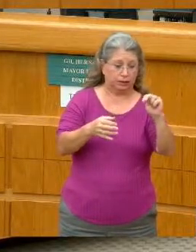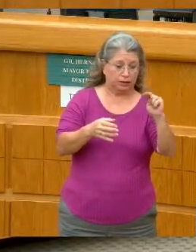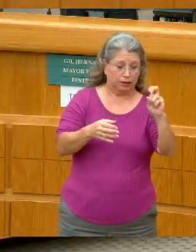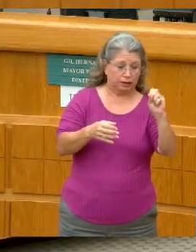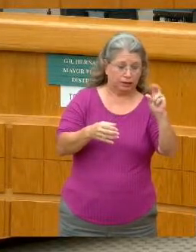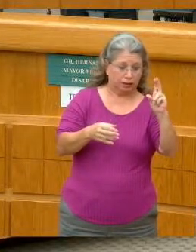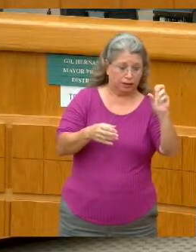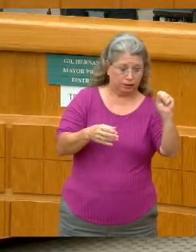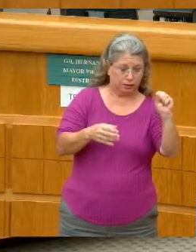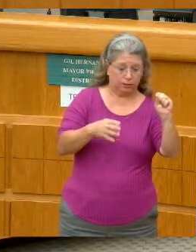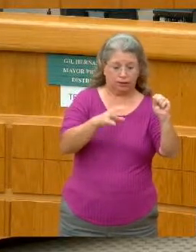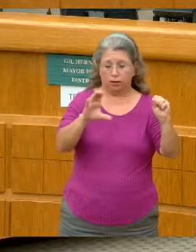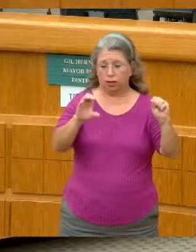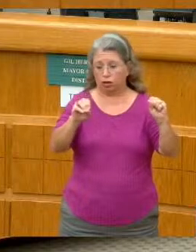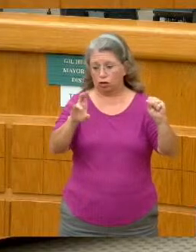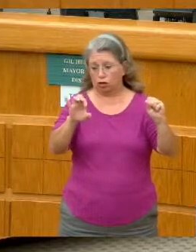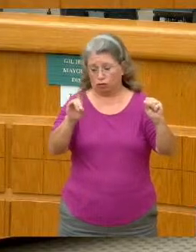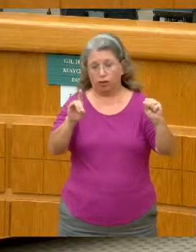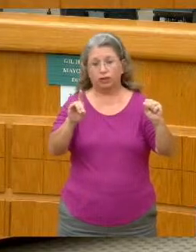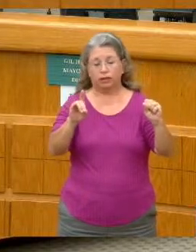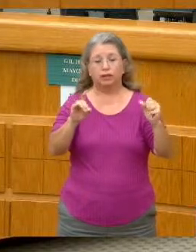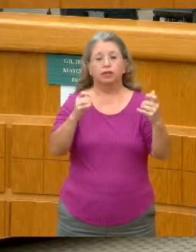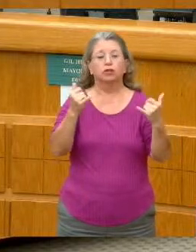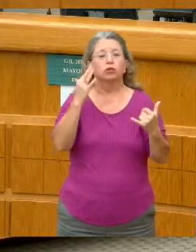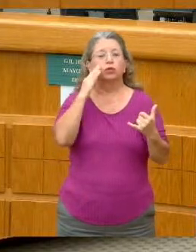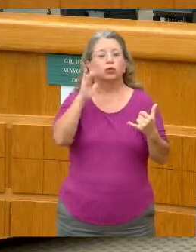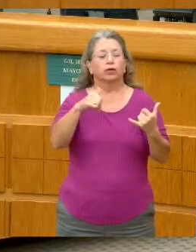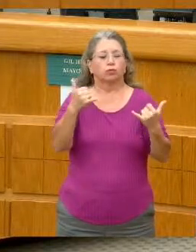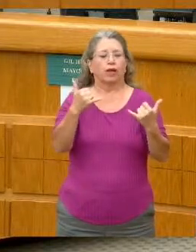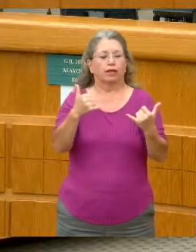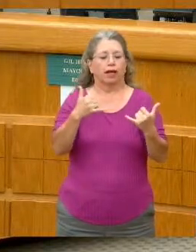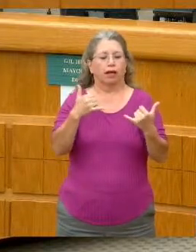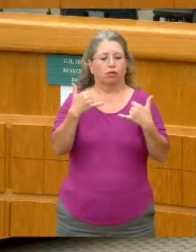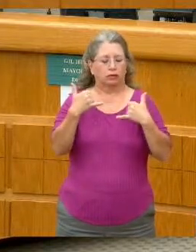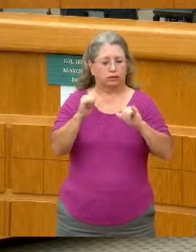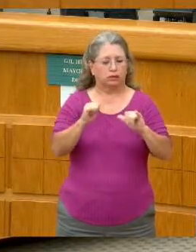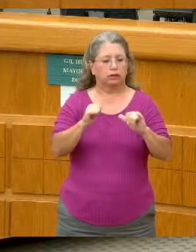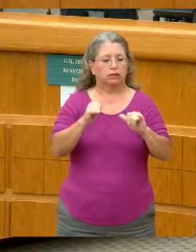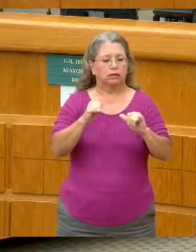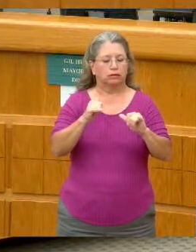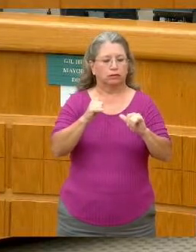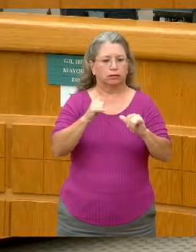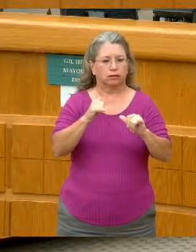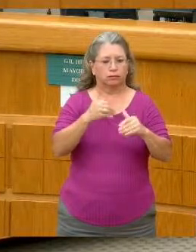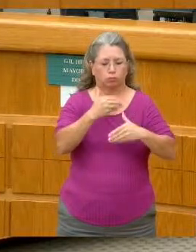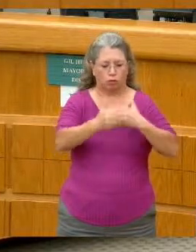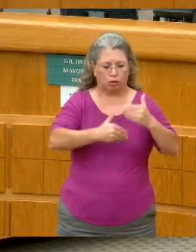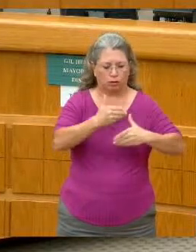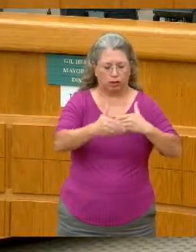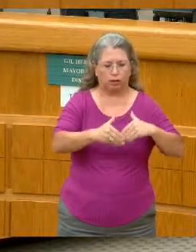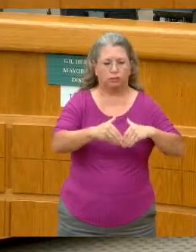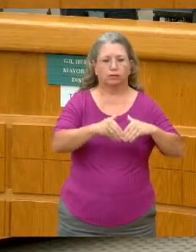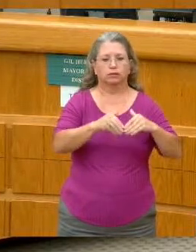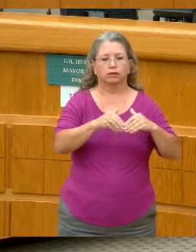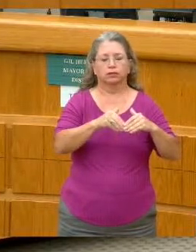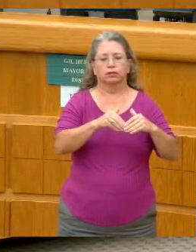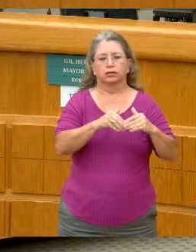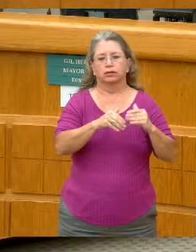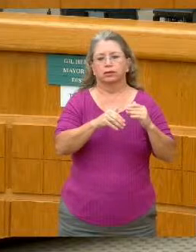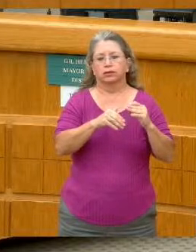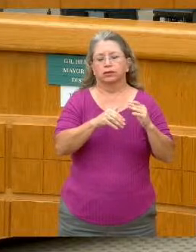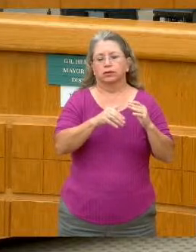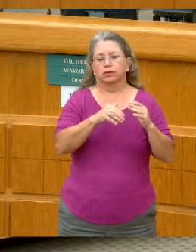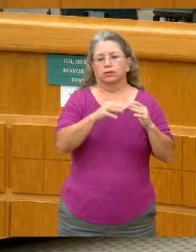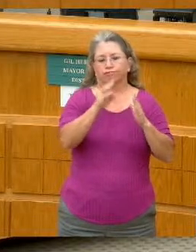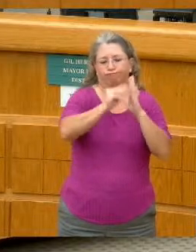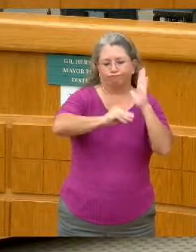the census, and they're going to, you've still got time if you have not provided the information and registered with the census to